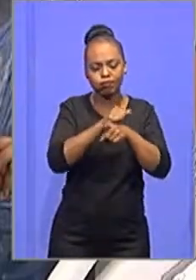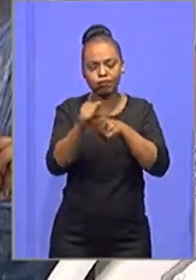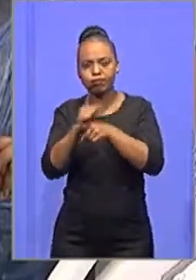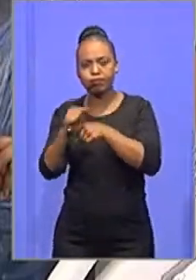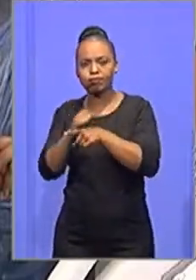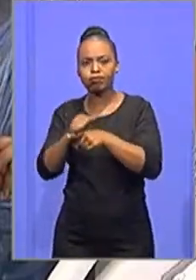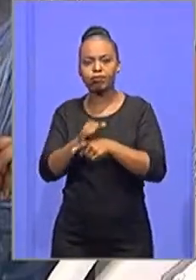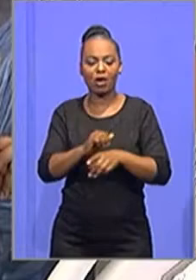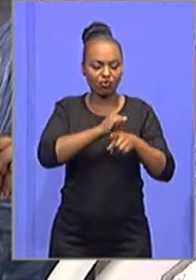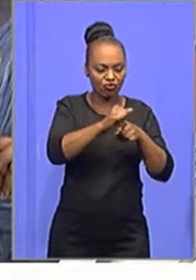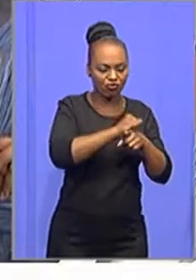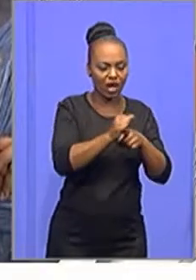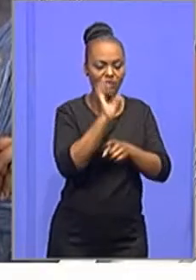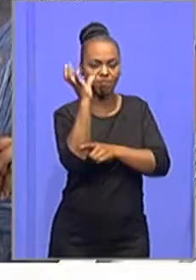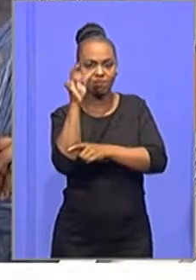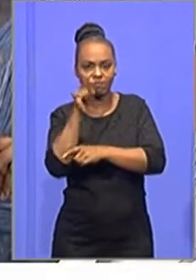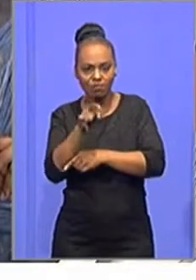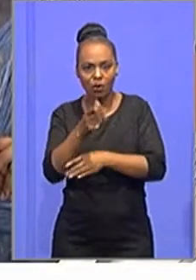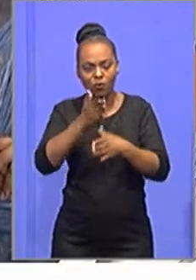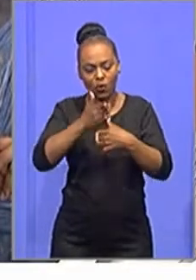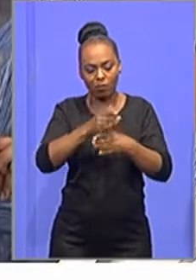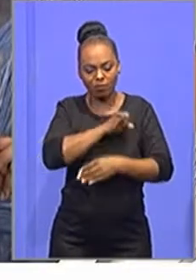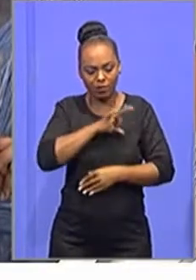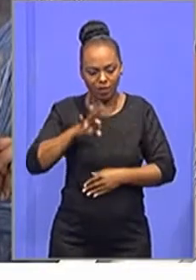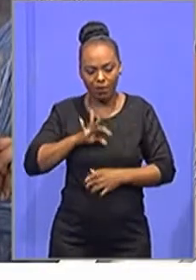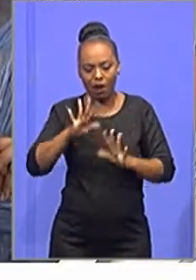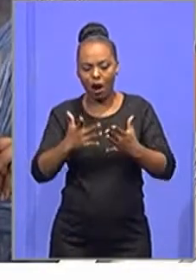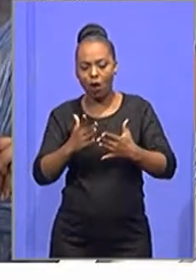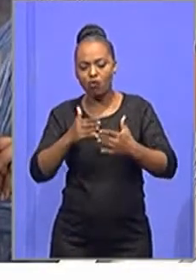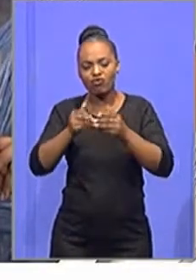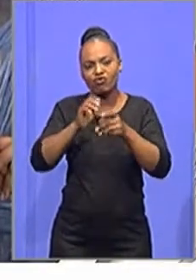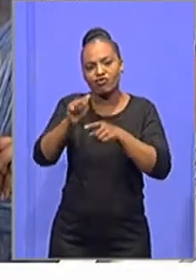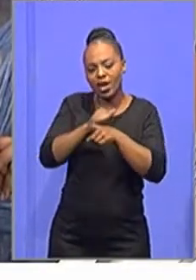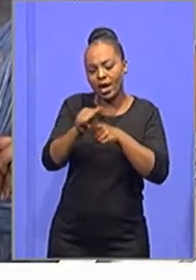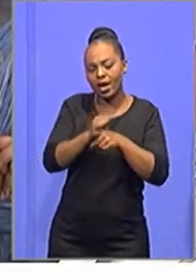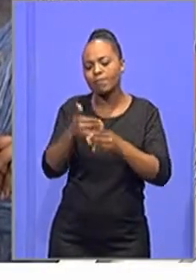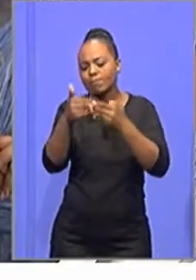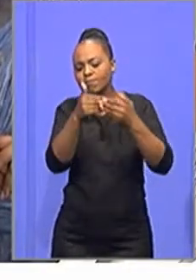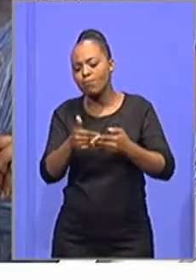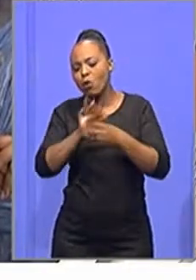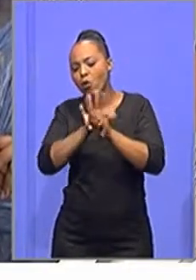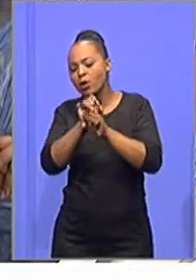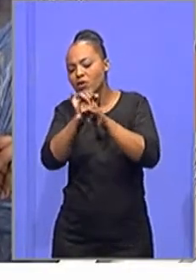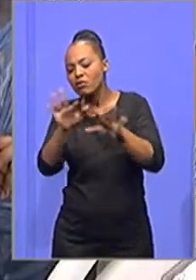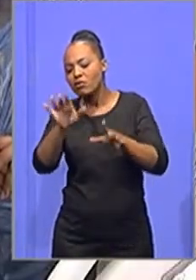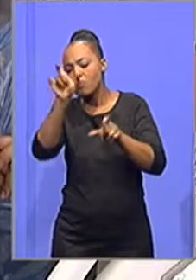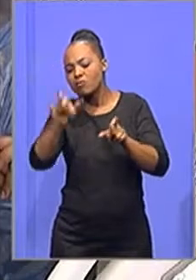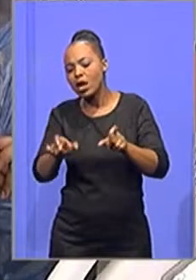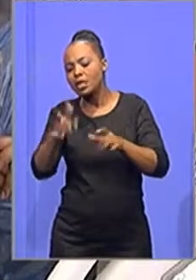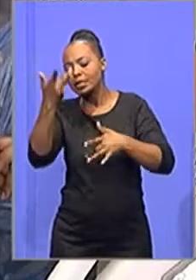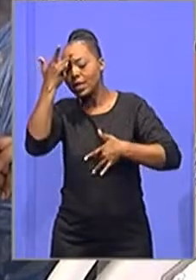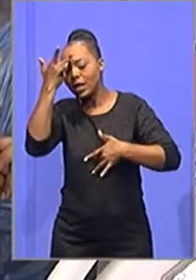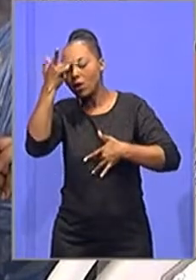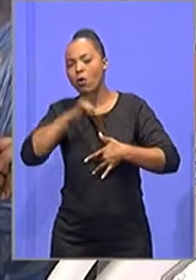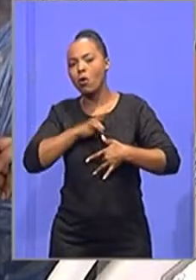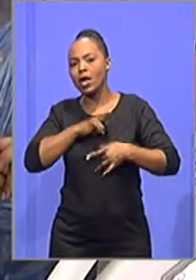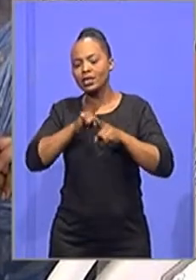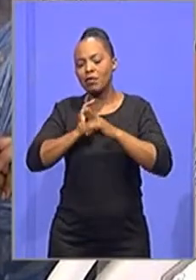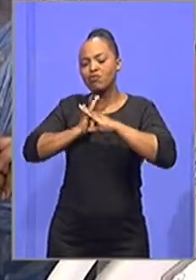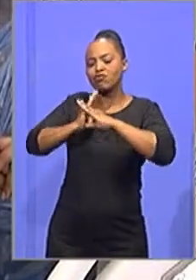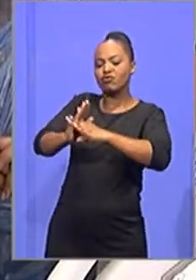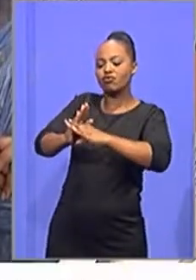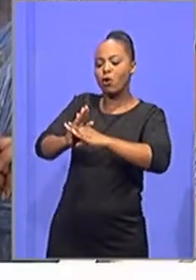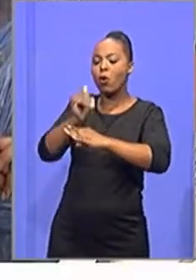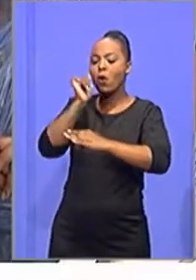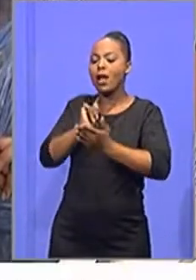of the COVID-19 patients, and we also trained them how to take care of themselves so that they do not get infected while they